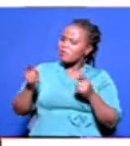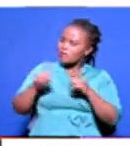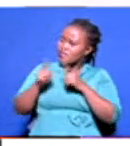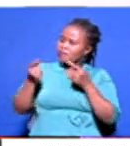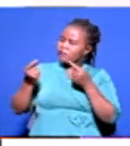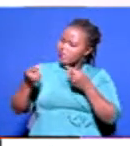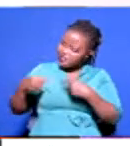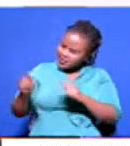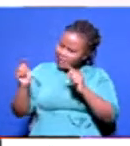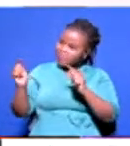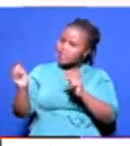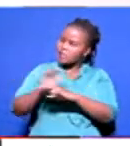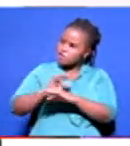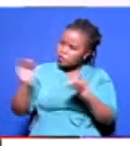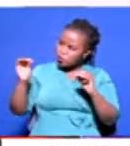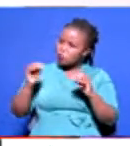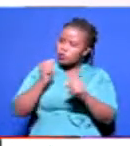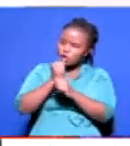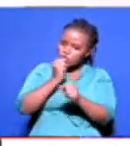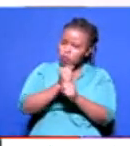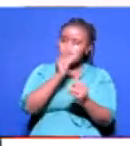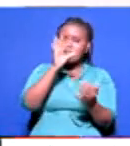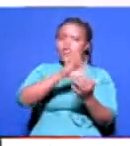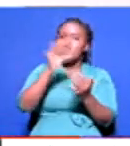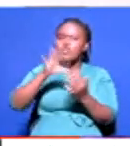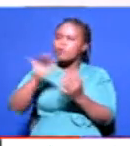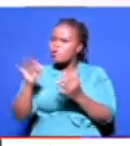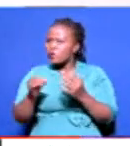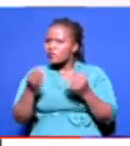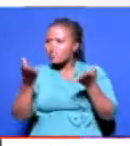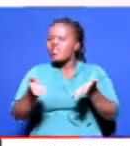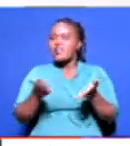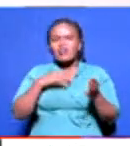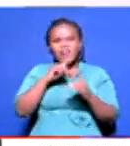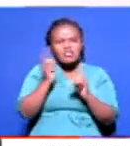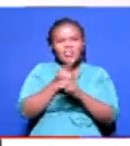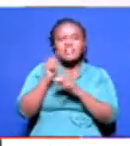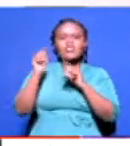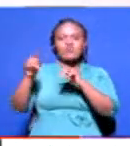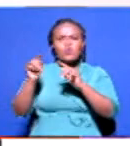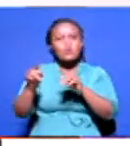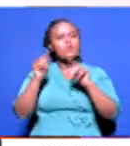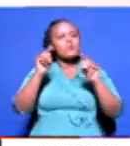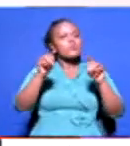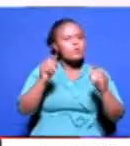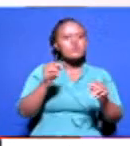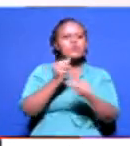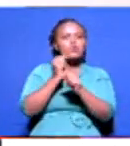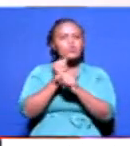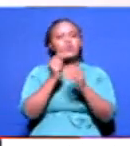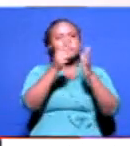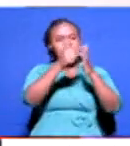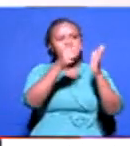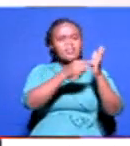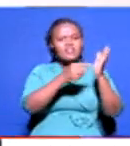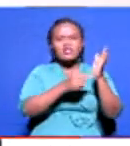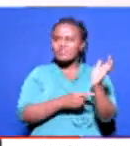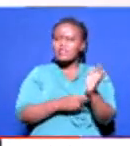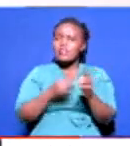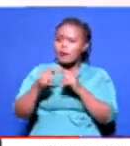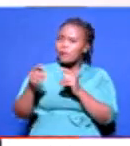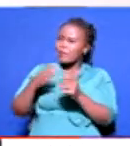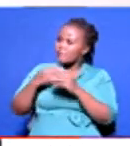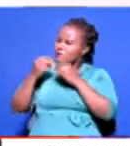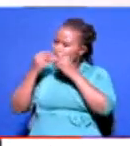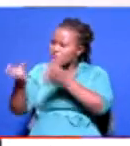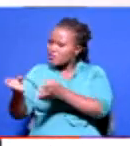their preliminaries, party preliminaries, wameanza kutulaumu. Ati oo tulifanya na hawa. I was telling the deputy